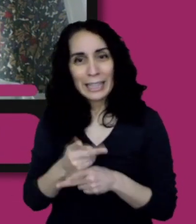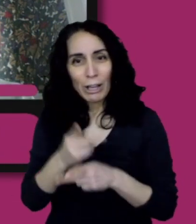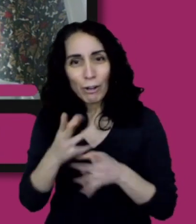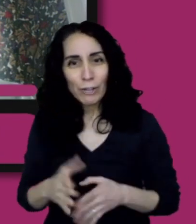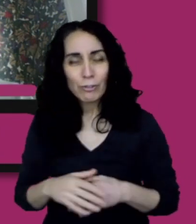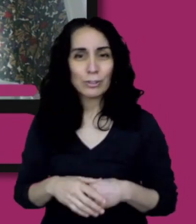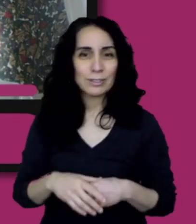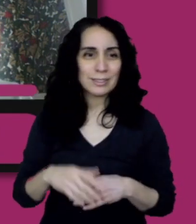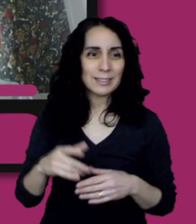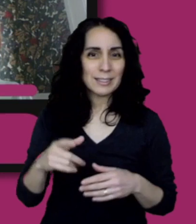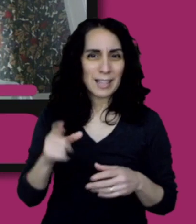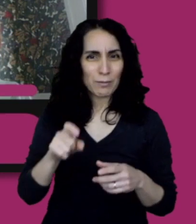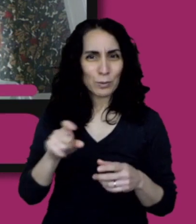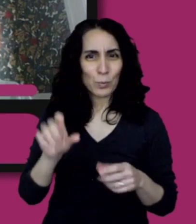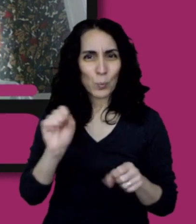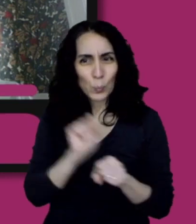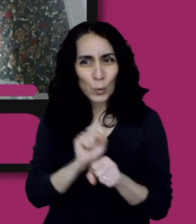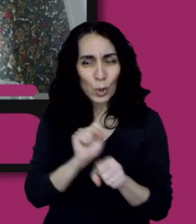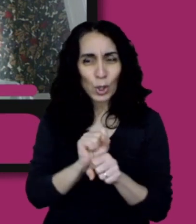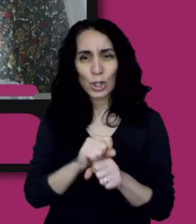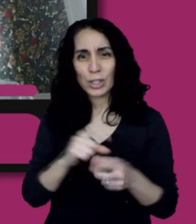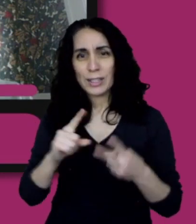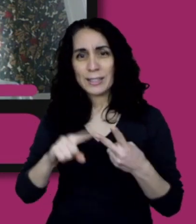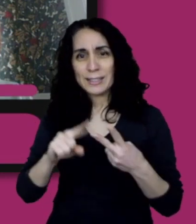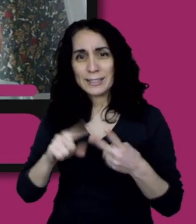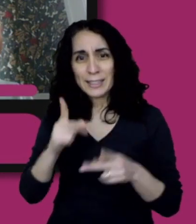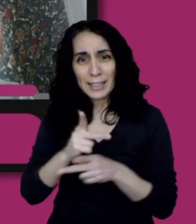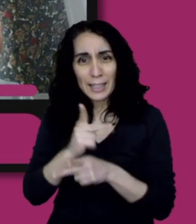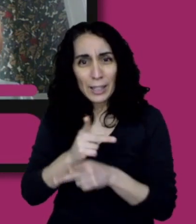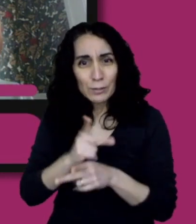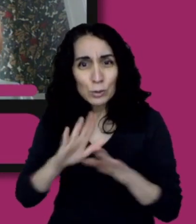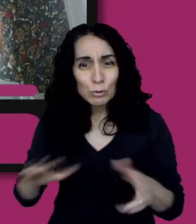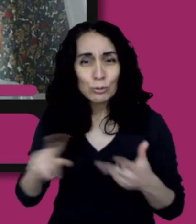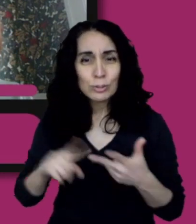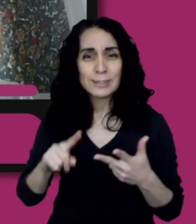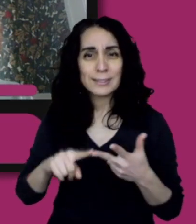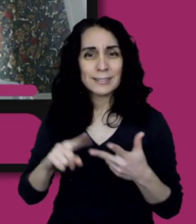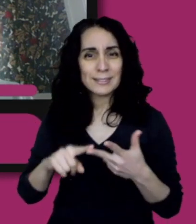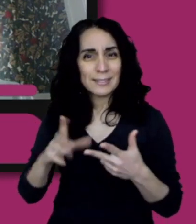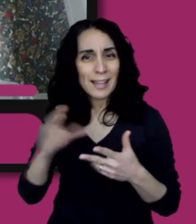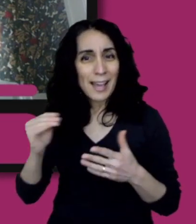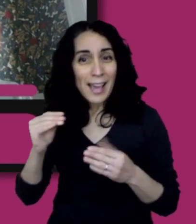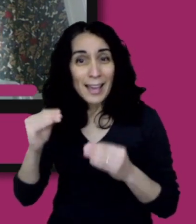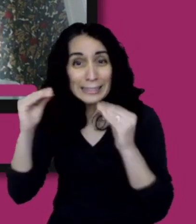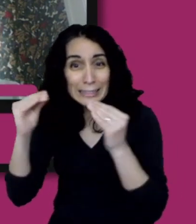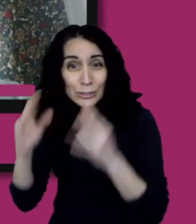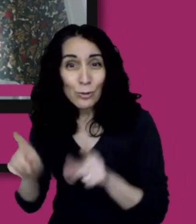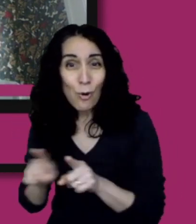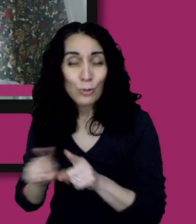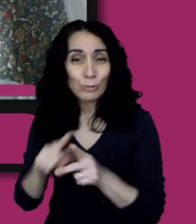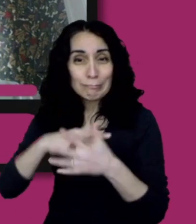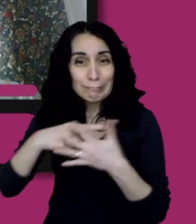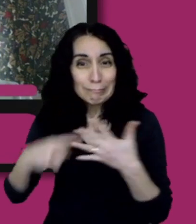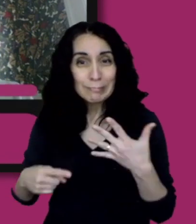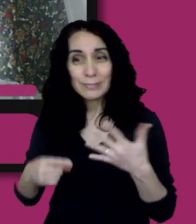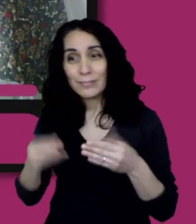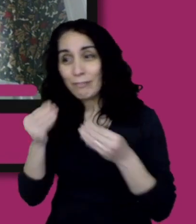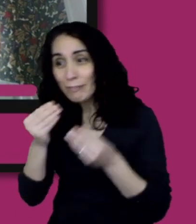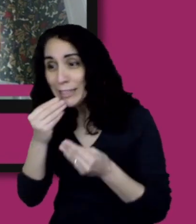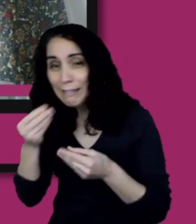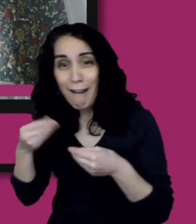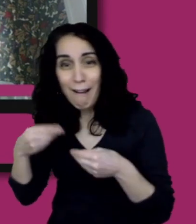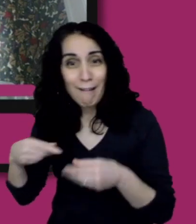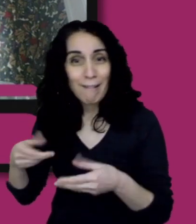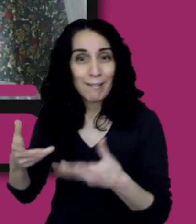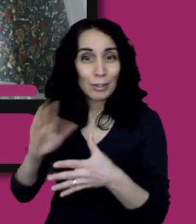homeschoolers and everything else they have to do, working or keeping us all, again, sane and fed through